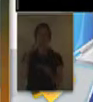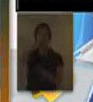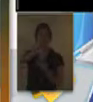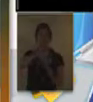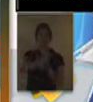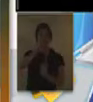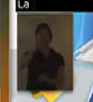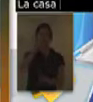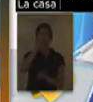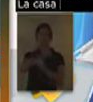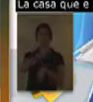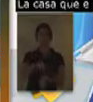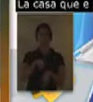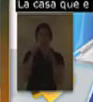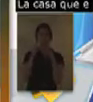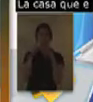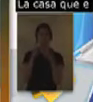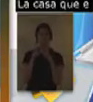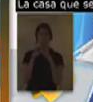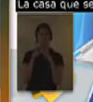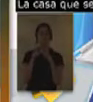In the home that was chosen,